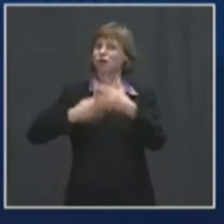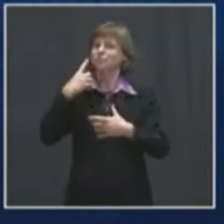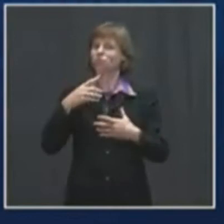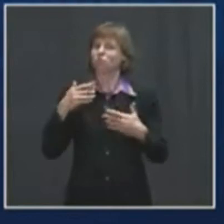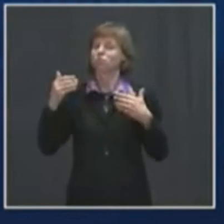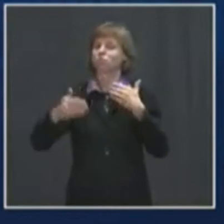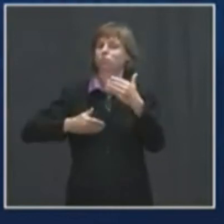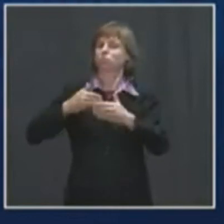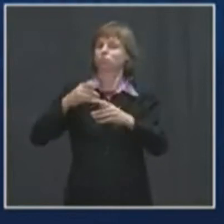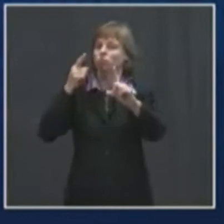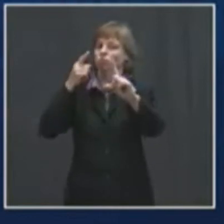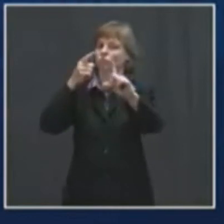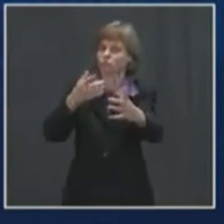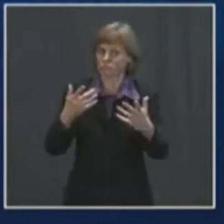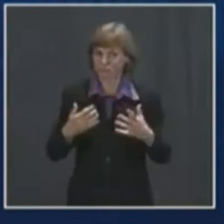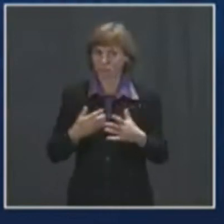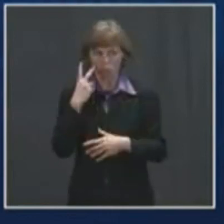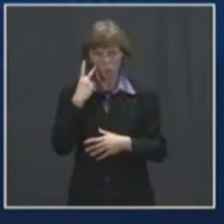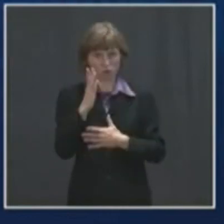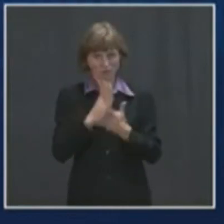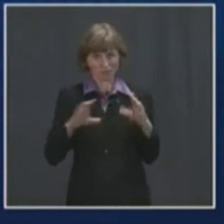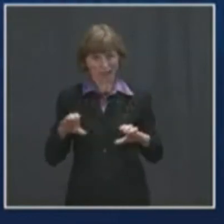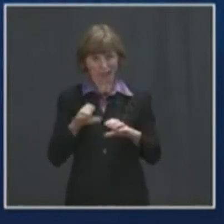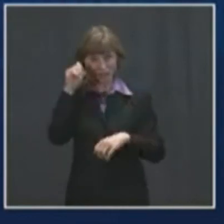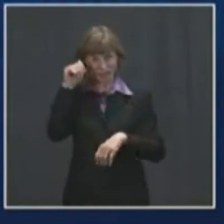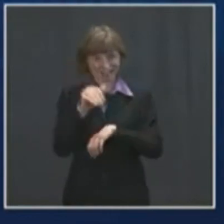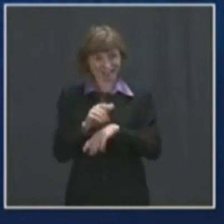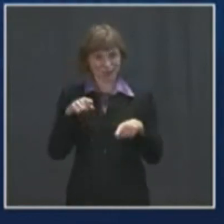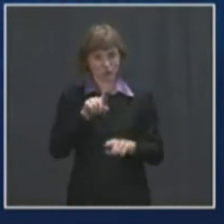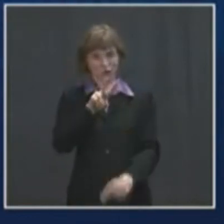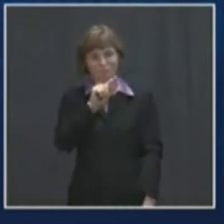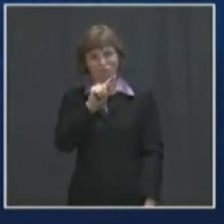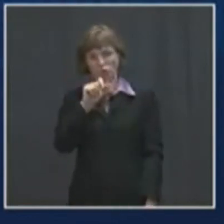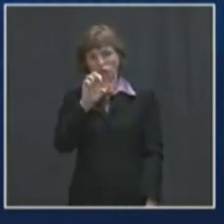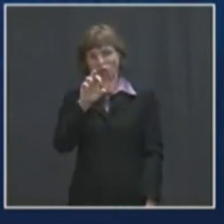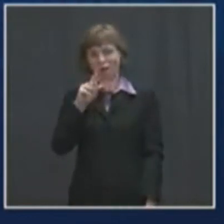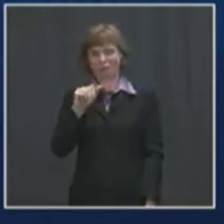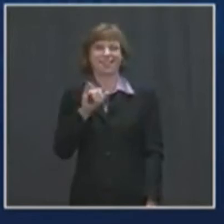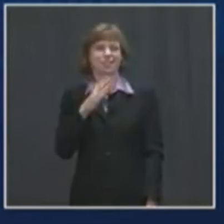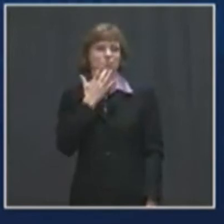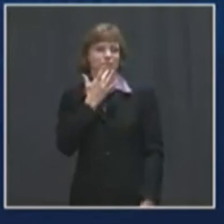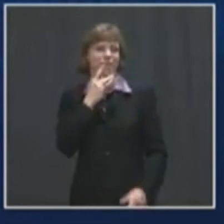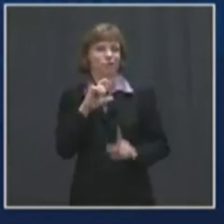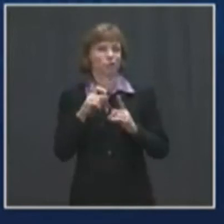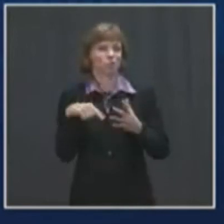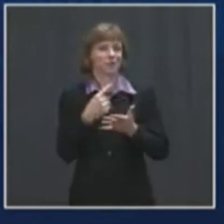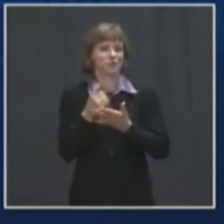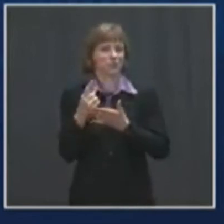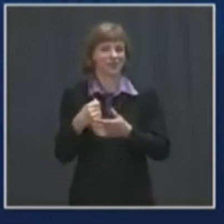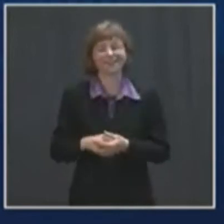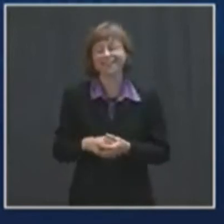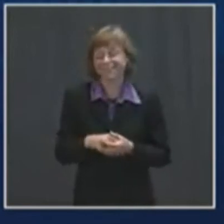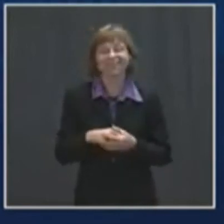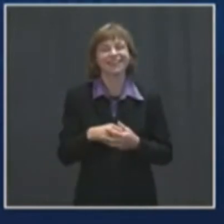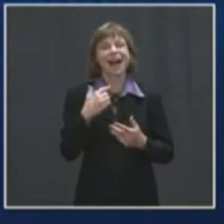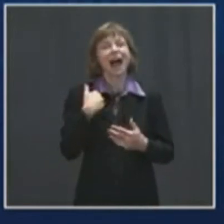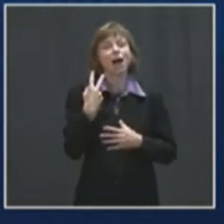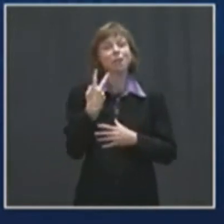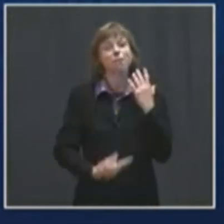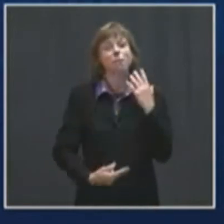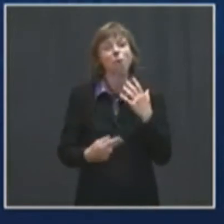some actions last night in Votorama, which is my favorite term of the week, where there was bipartisan